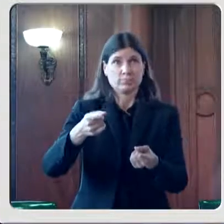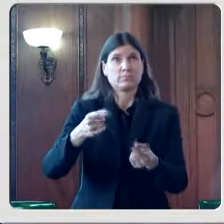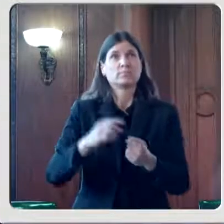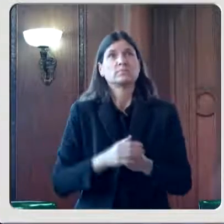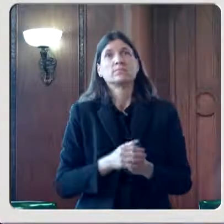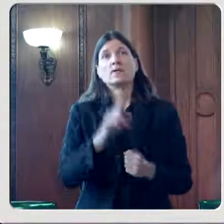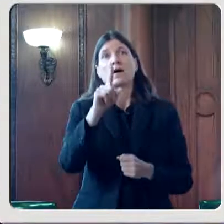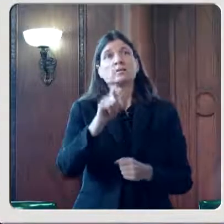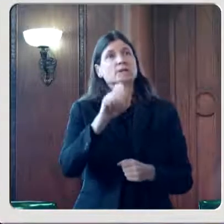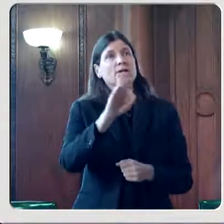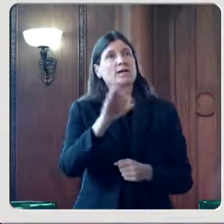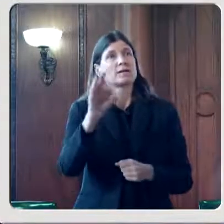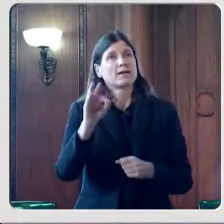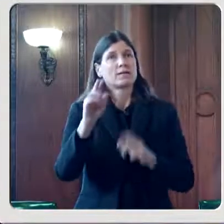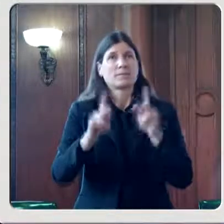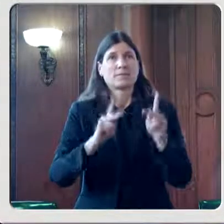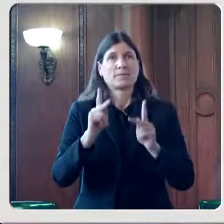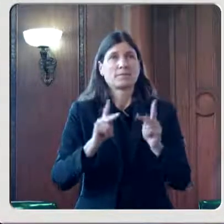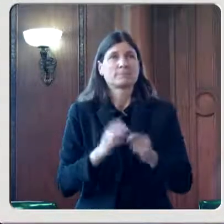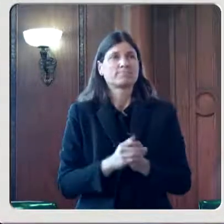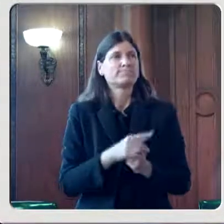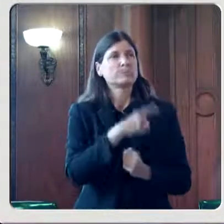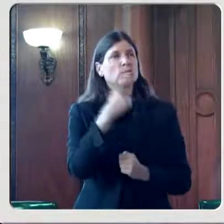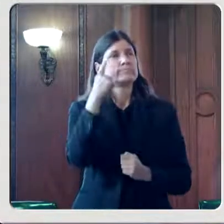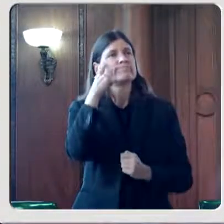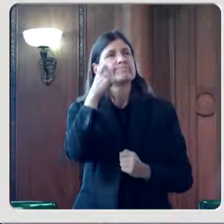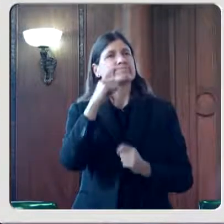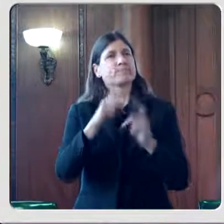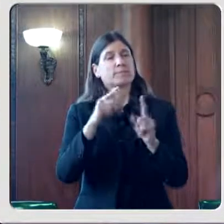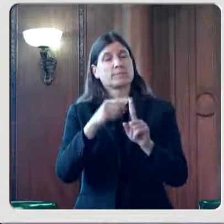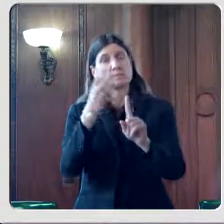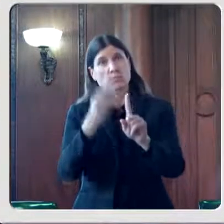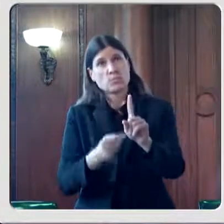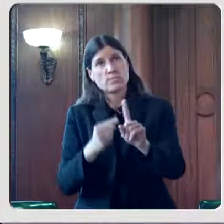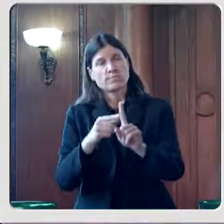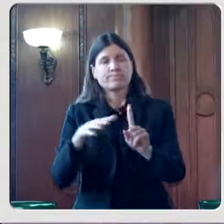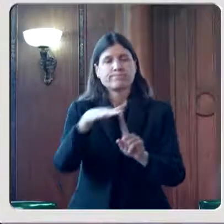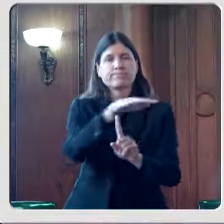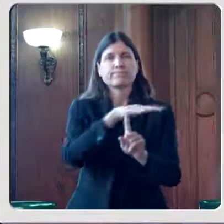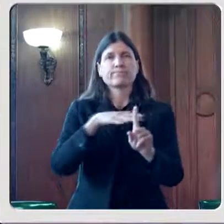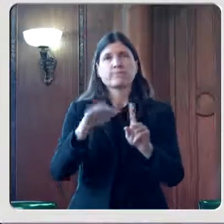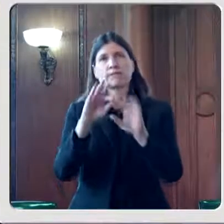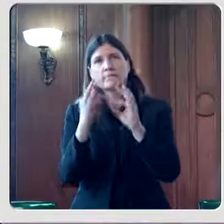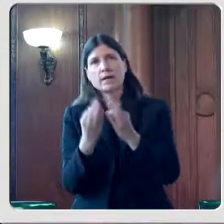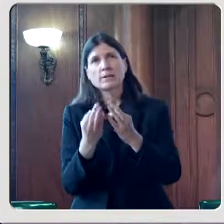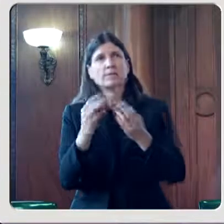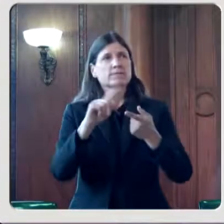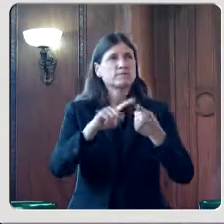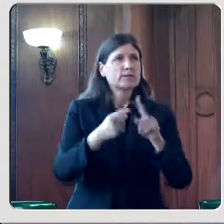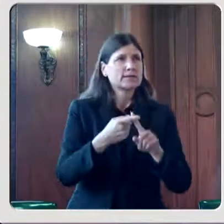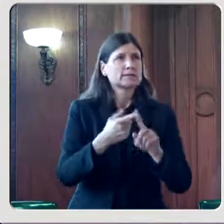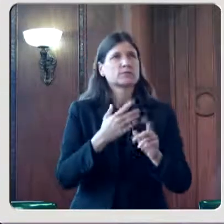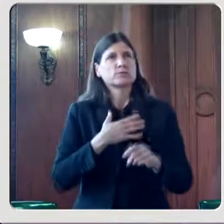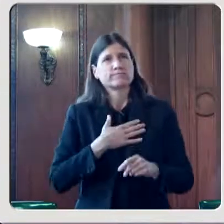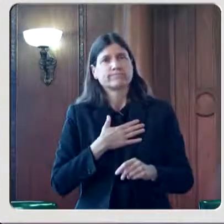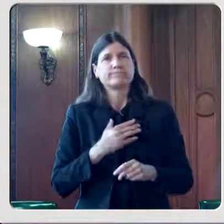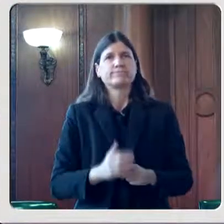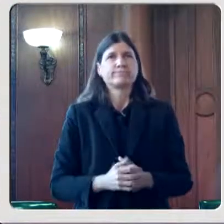199. And again, our thoughts and prayers and sympathies and encouragement go out to the affected families.